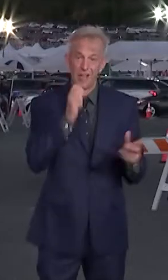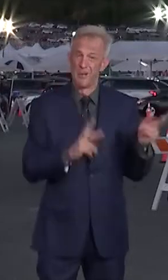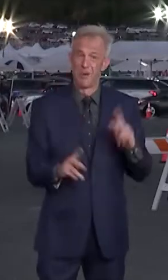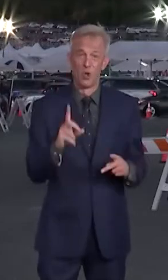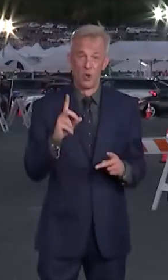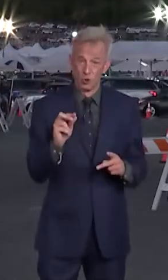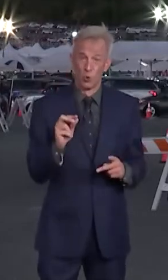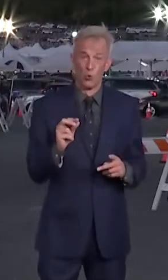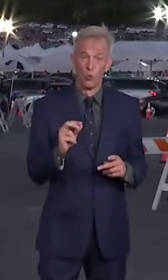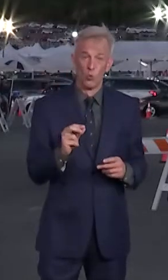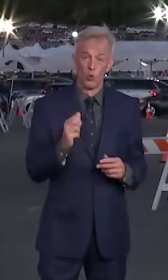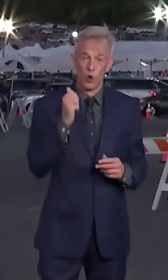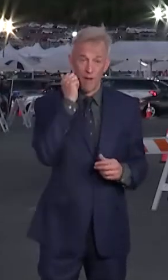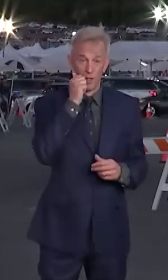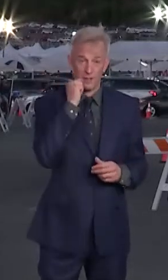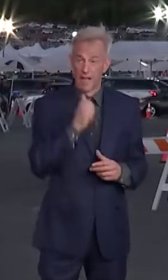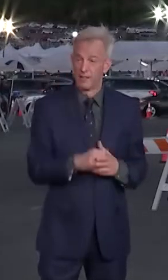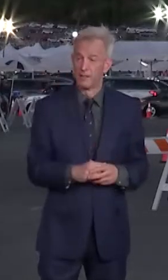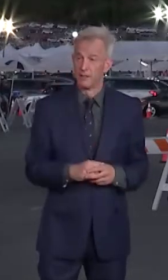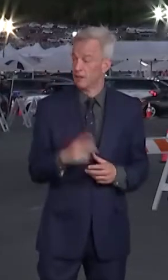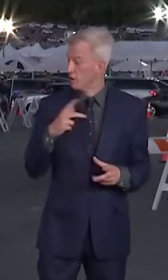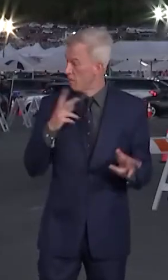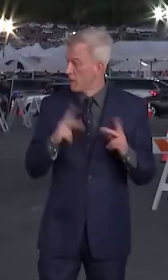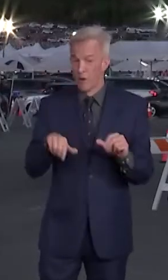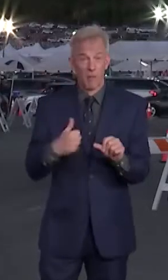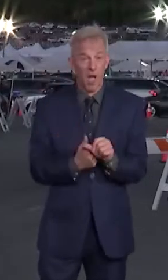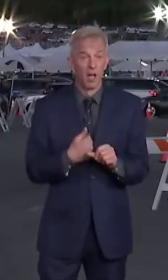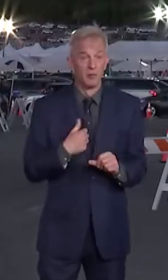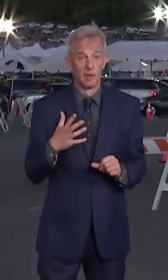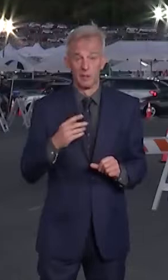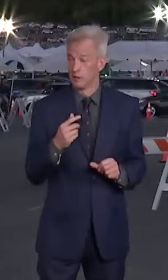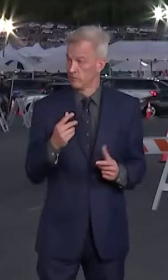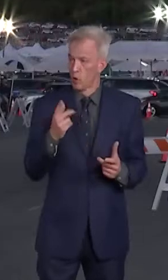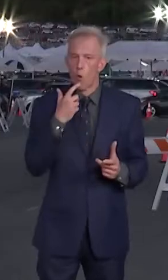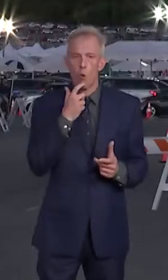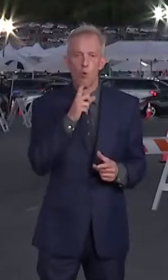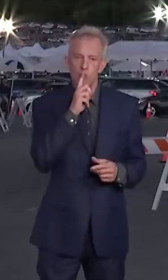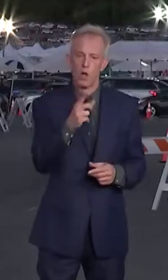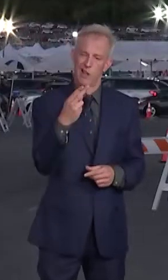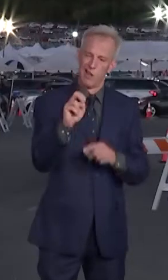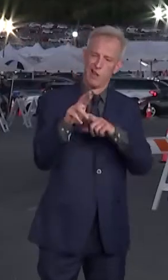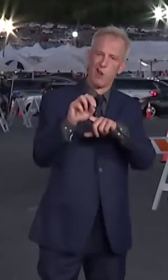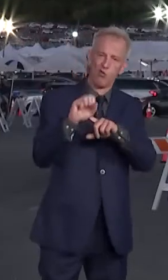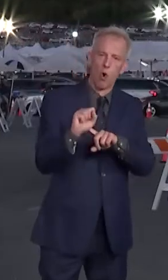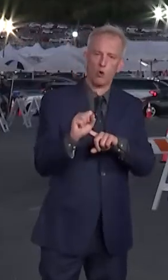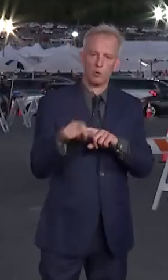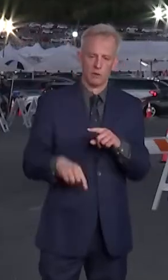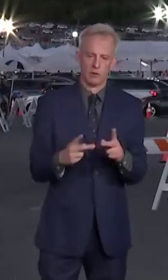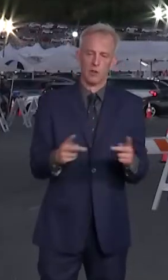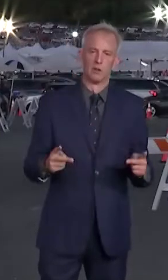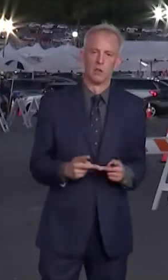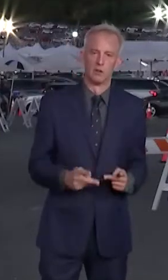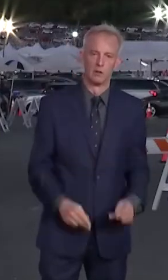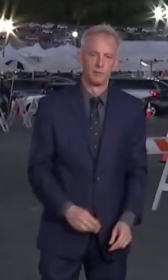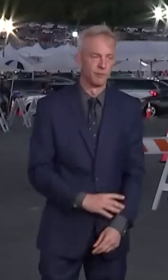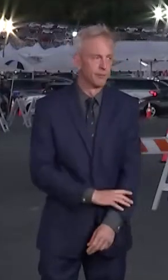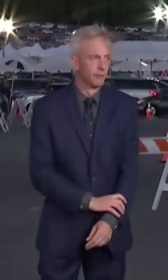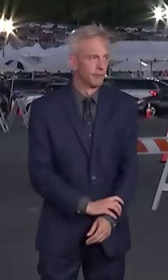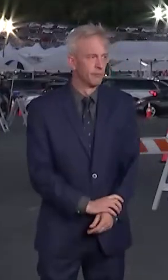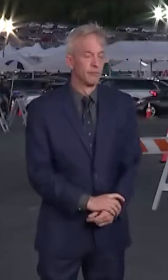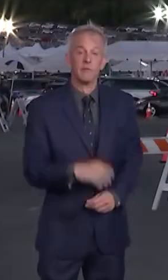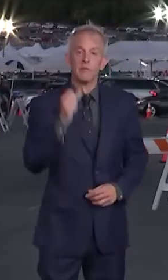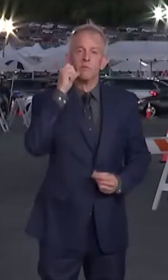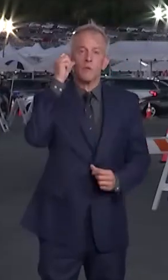it is these people behind me and beside me who are the heroes of this site. While Americans watched the inauguration